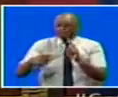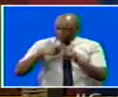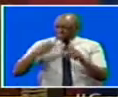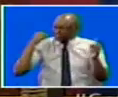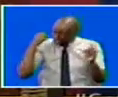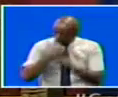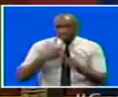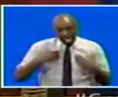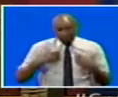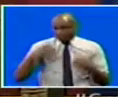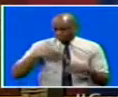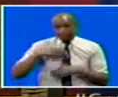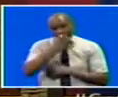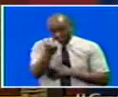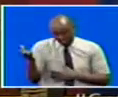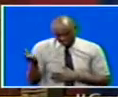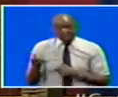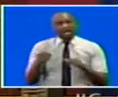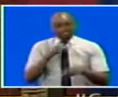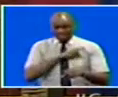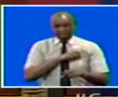impact on county residents.